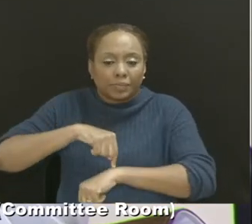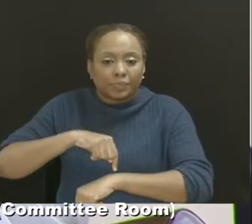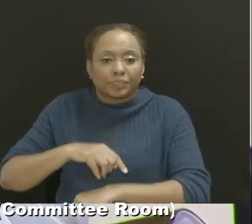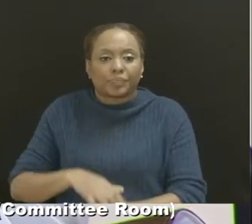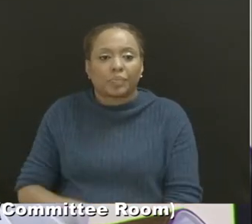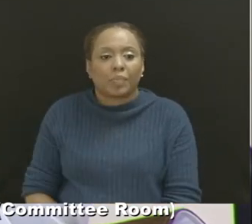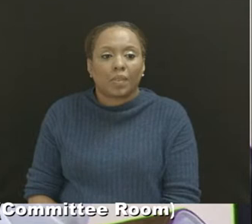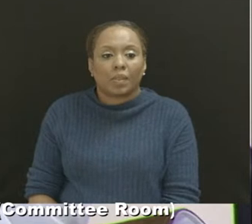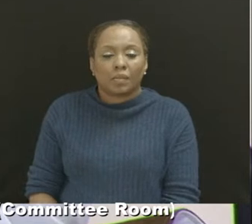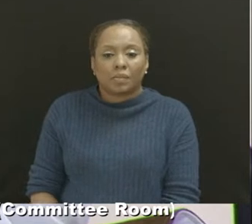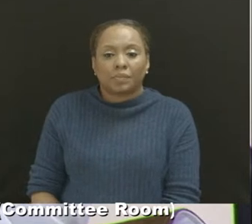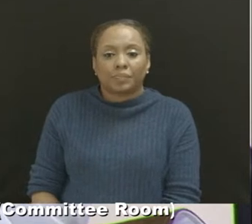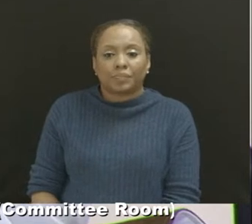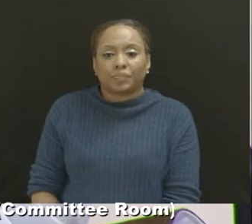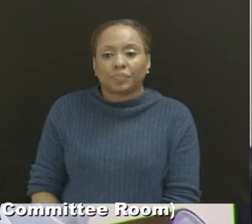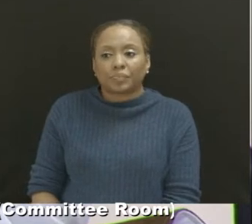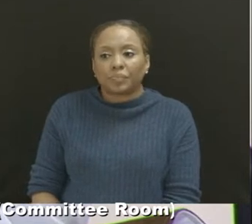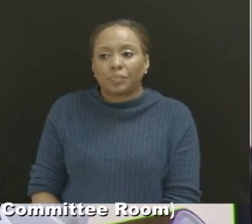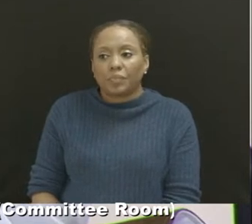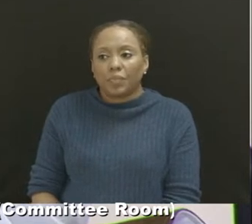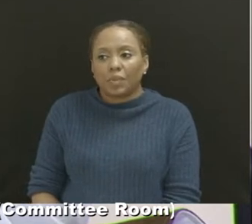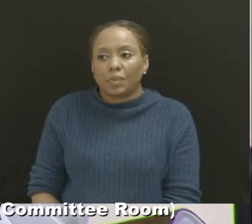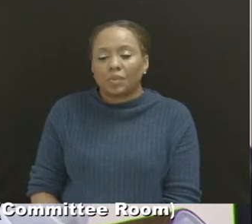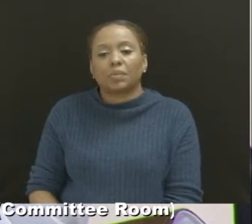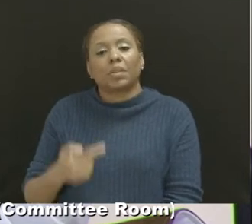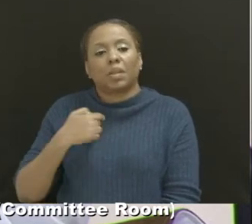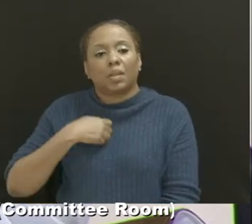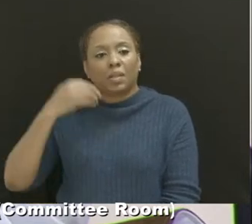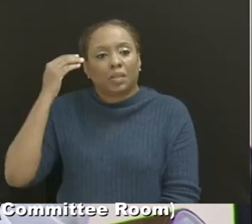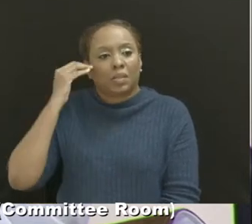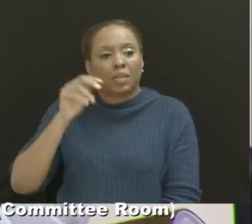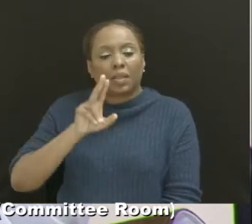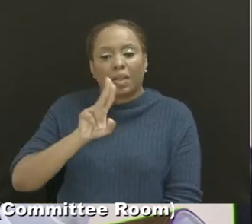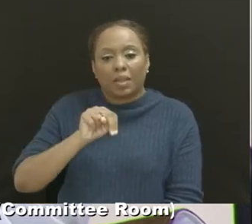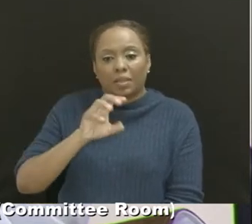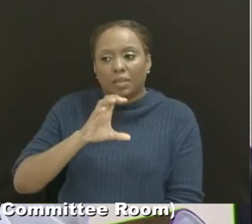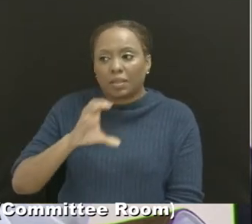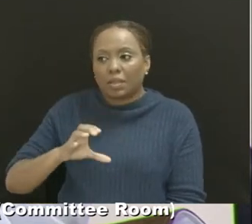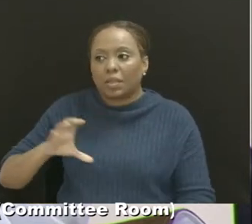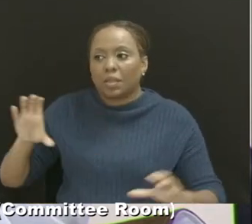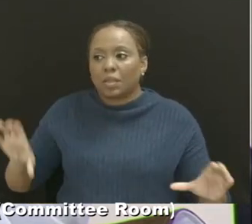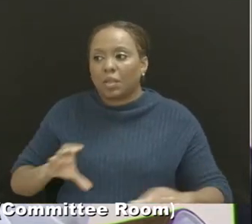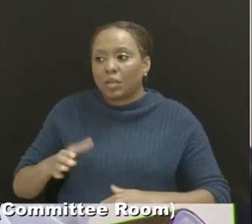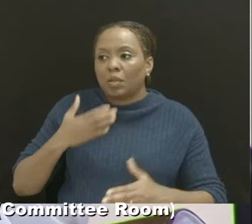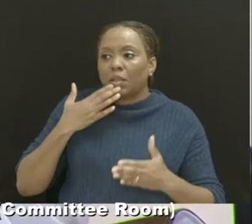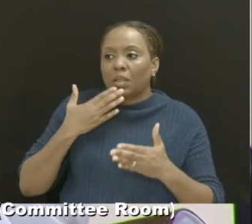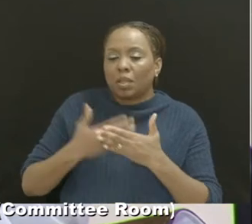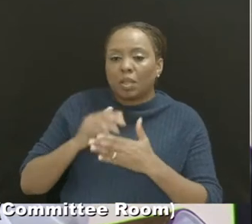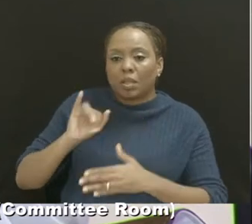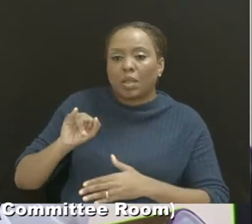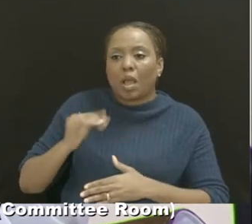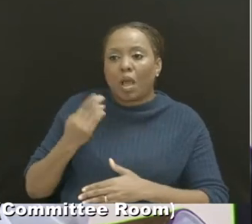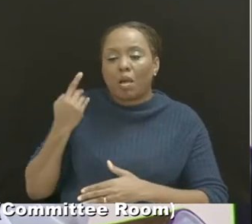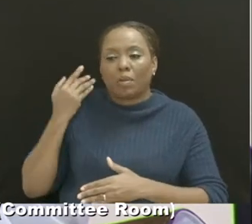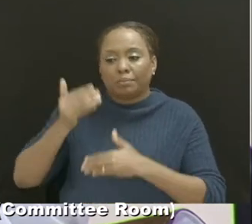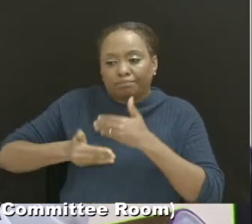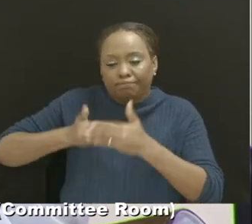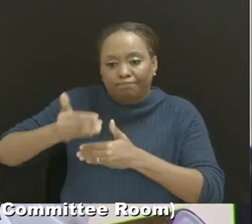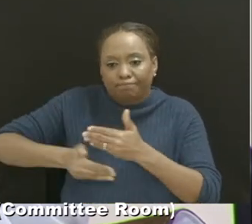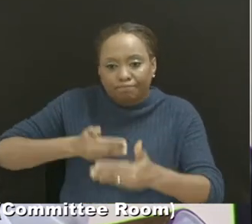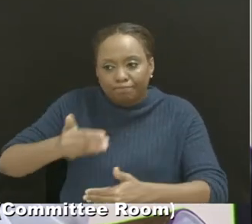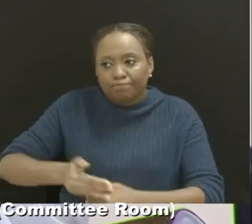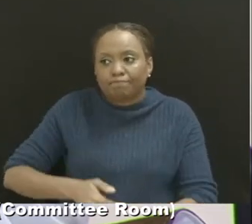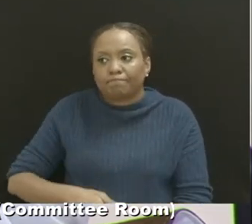of the grounds have been rekindled, and I know the National Conservation Commission is doing a good job in trying to get us back to that point. It will take